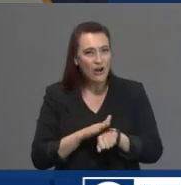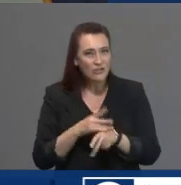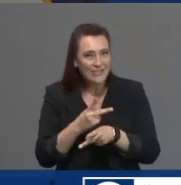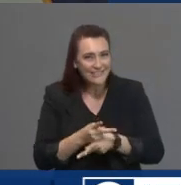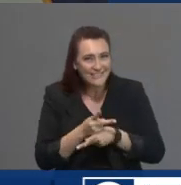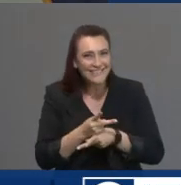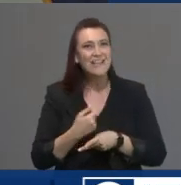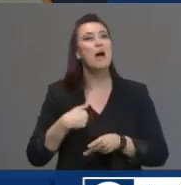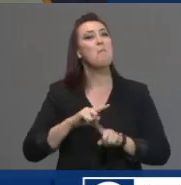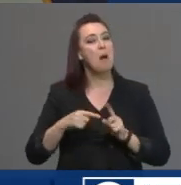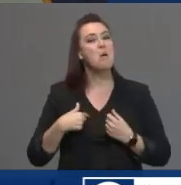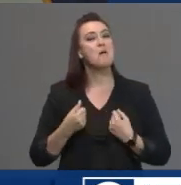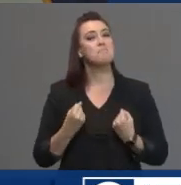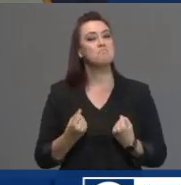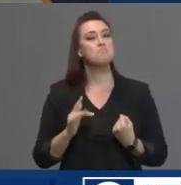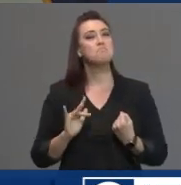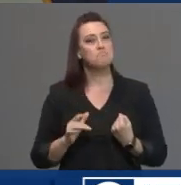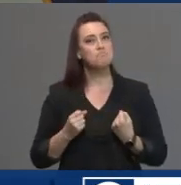caution.